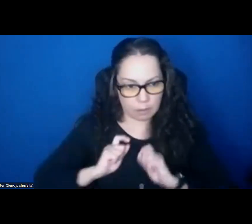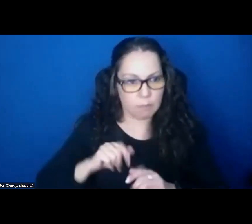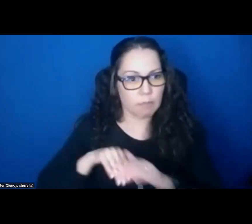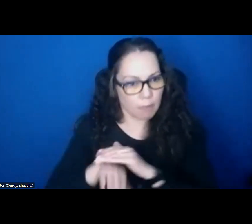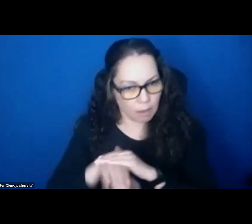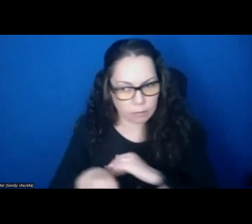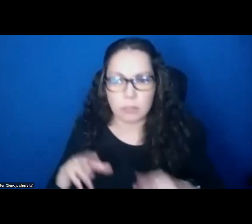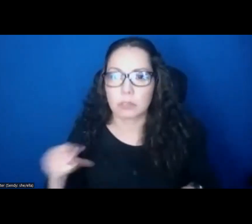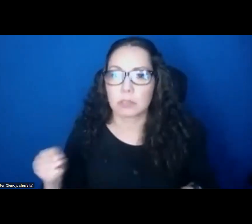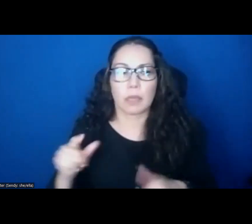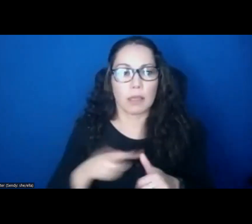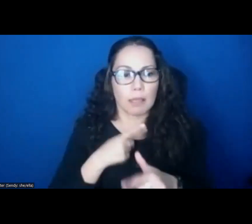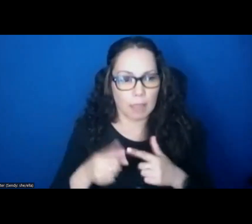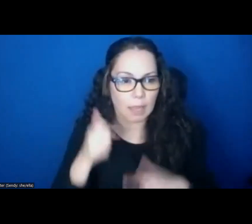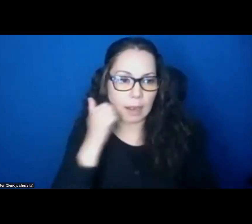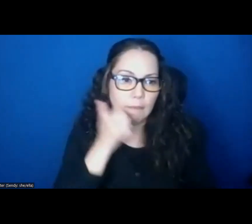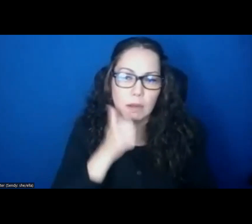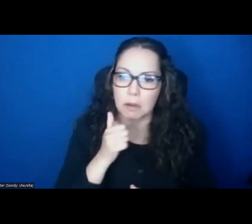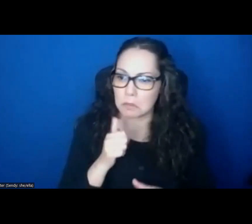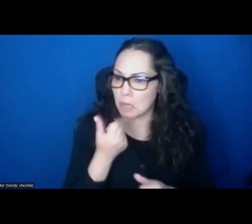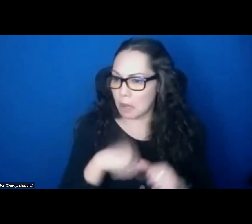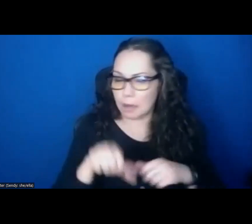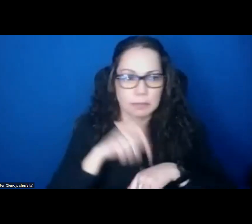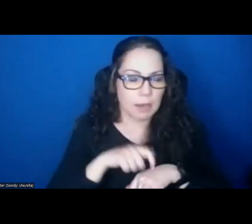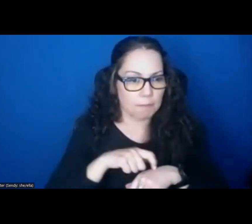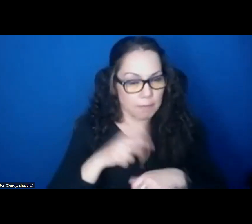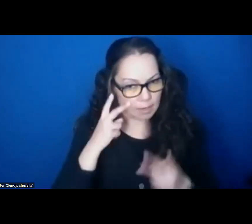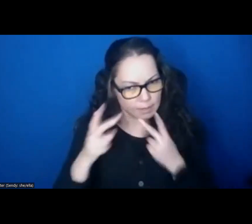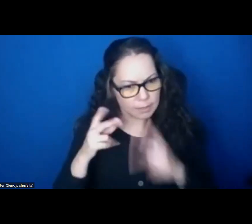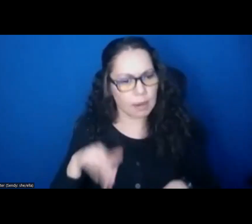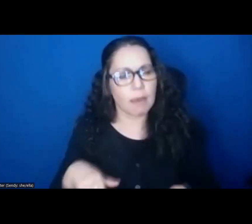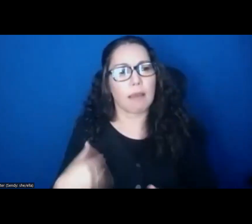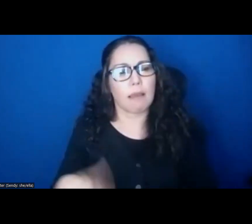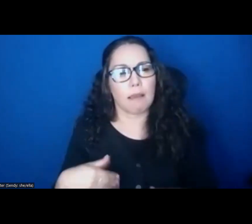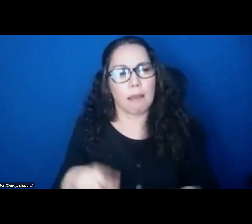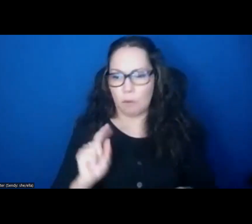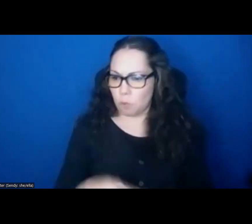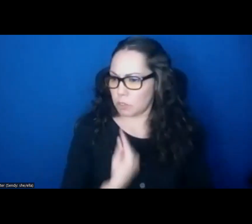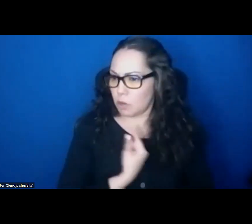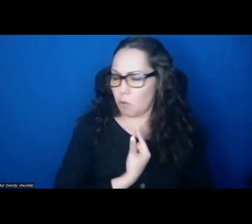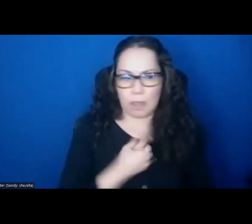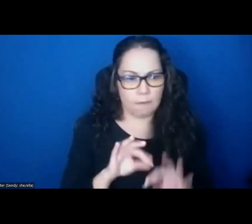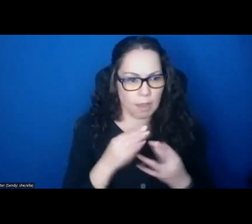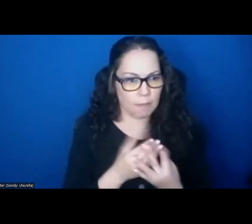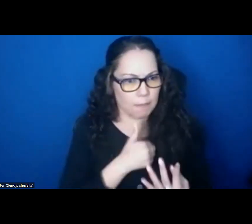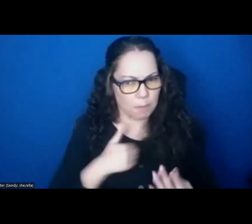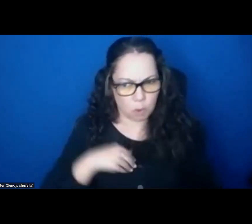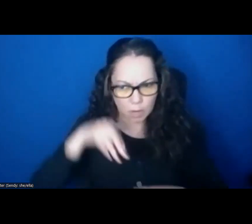around the clock. As far as I could see, I was the only family member inside.